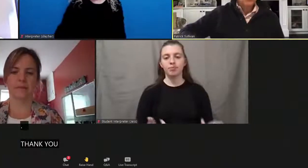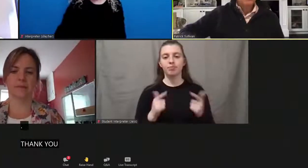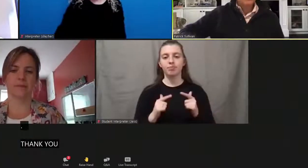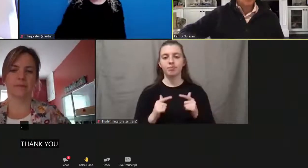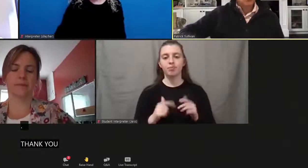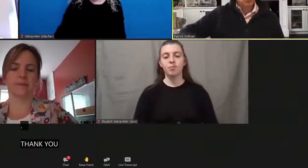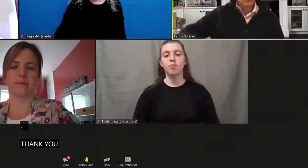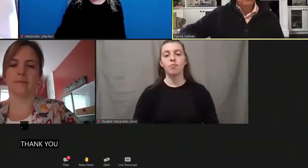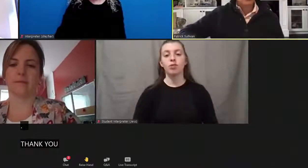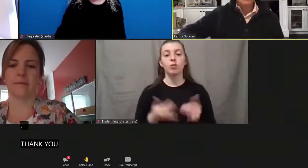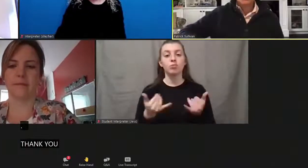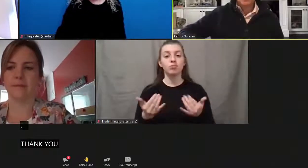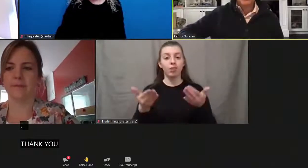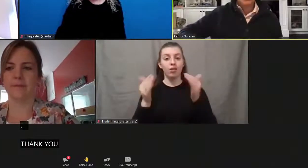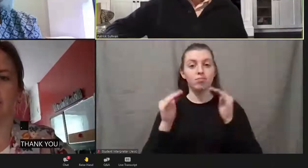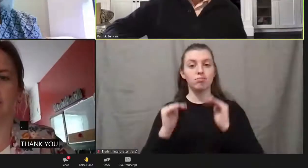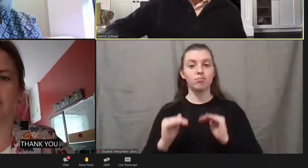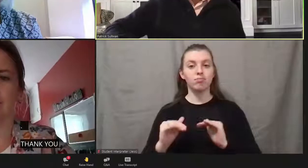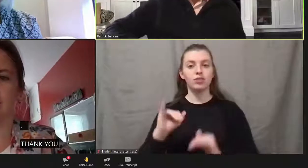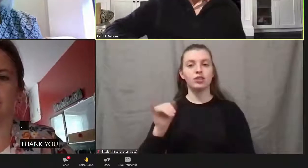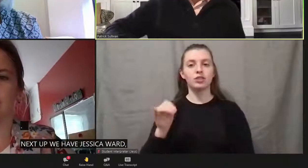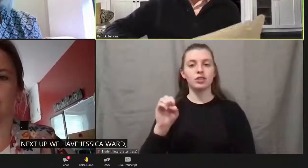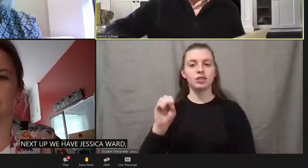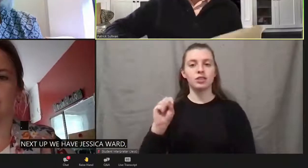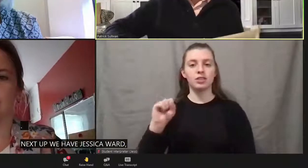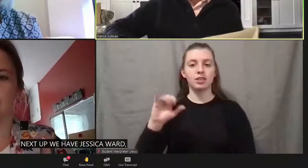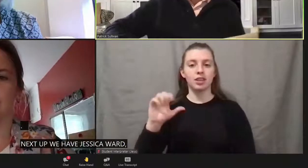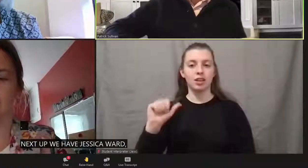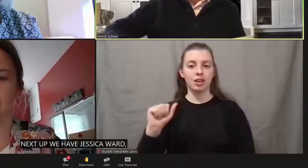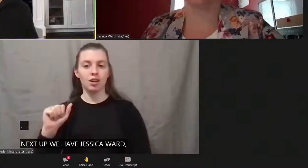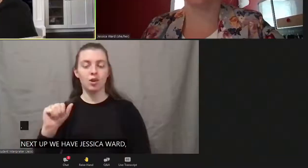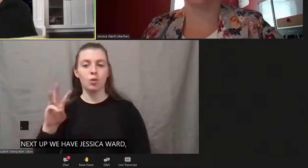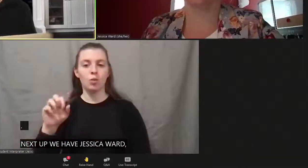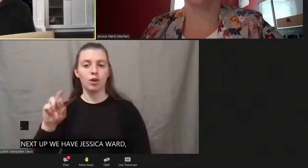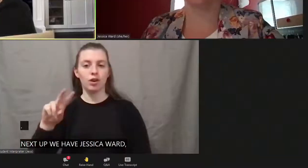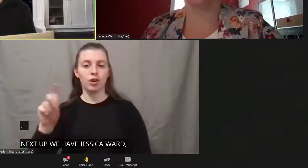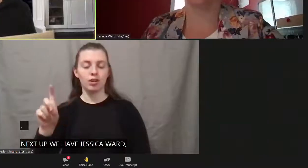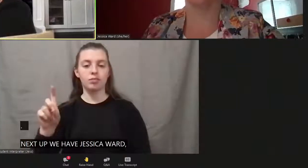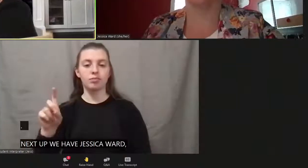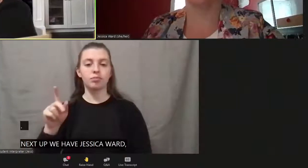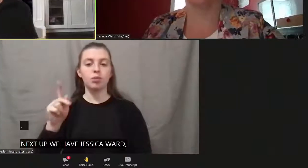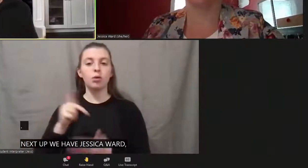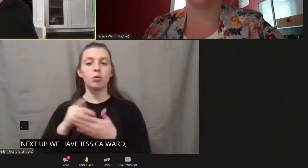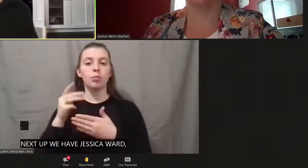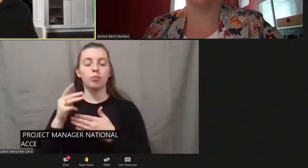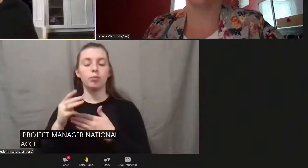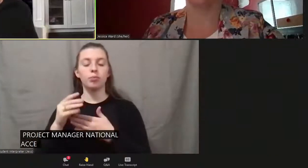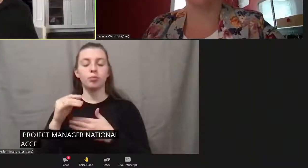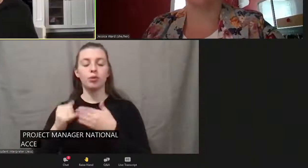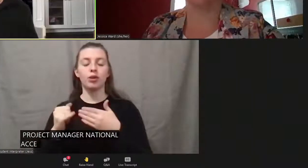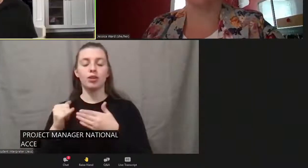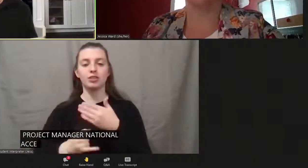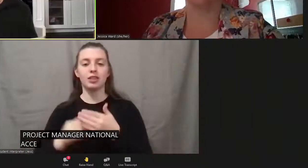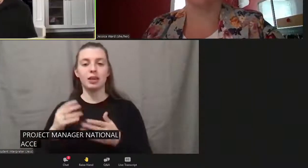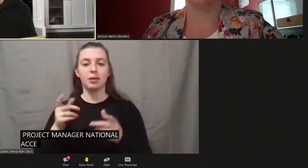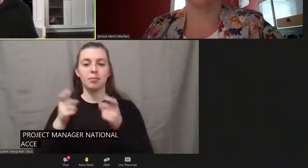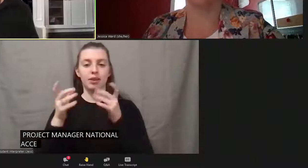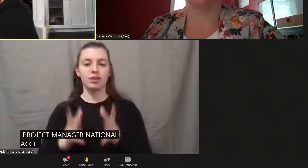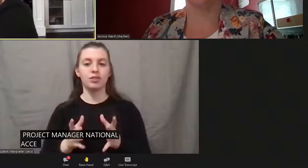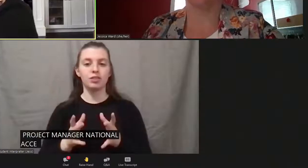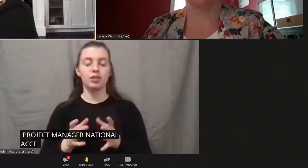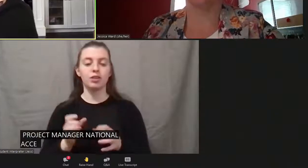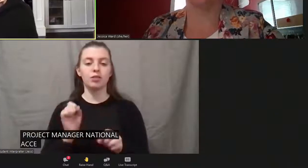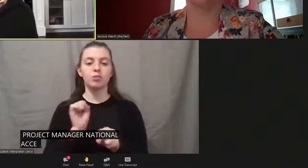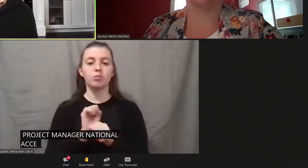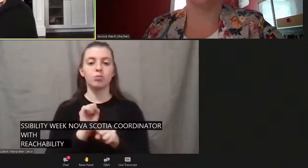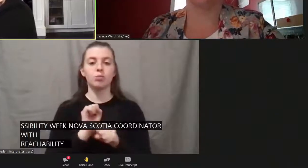have Jessica Ward, Project Manager, National Accessibility Week, Nova Scotia Coordinator with reachAbility.